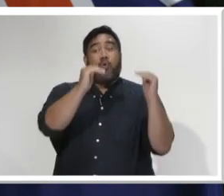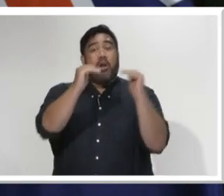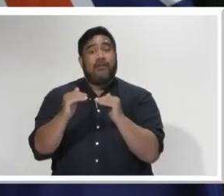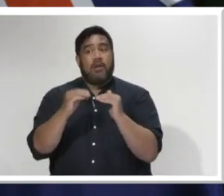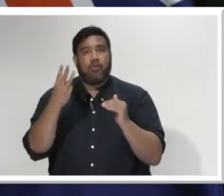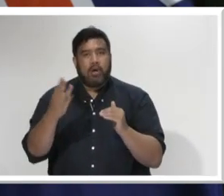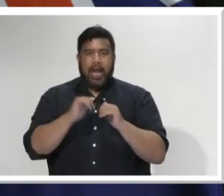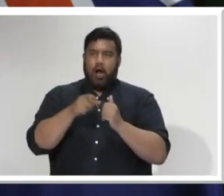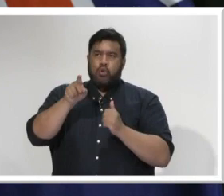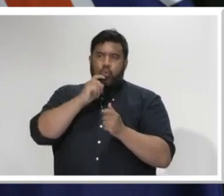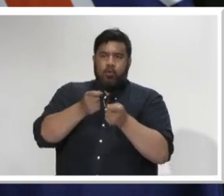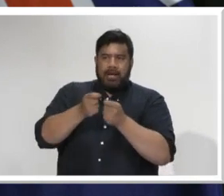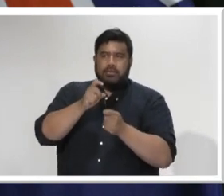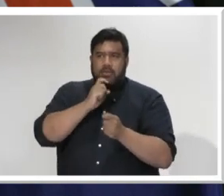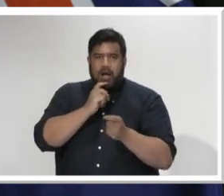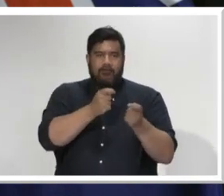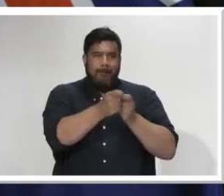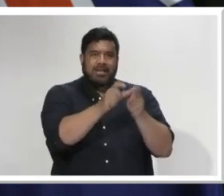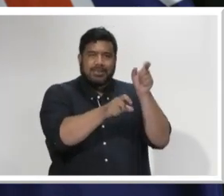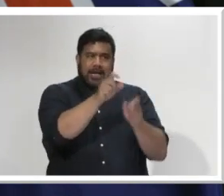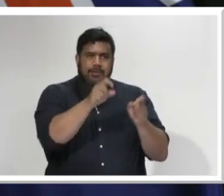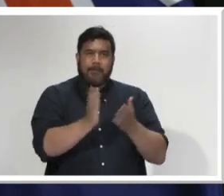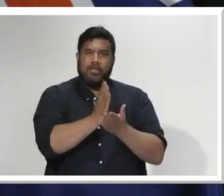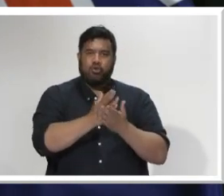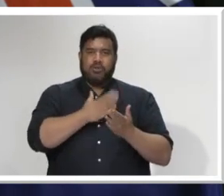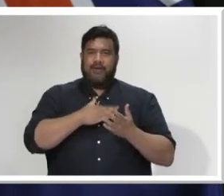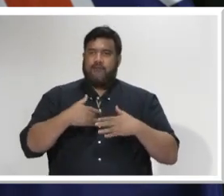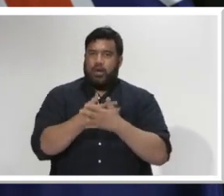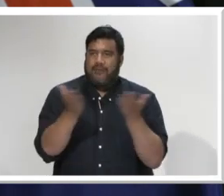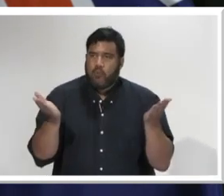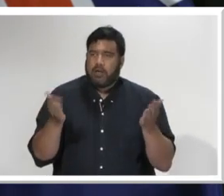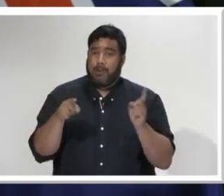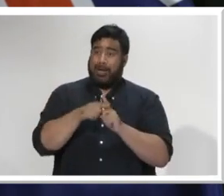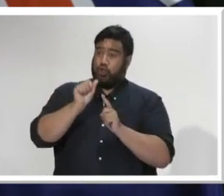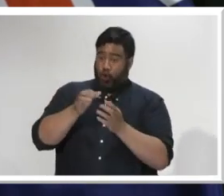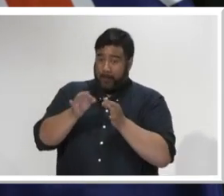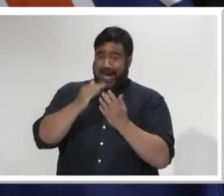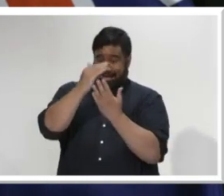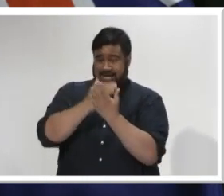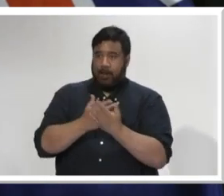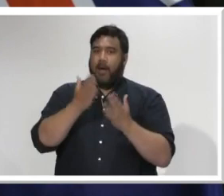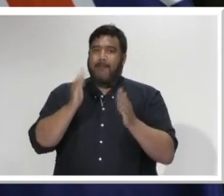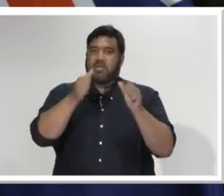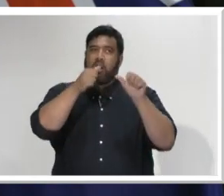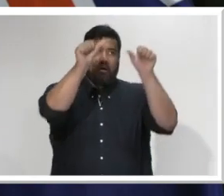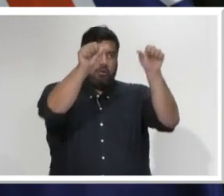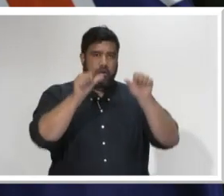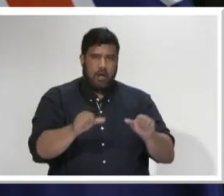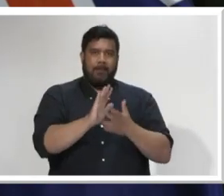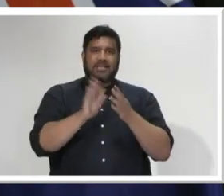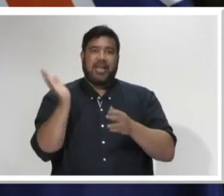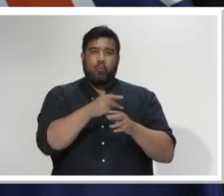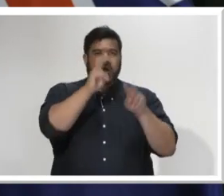COVID Alert Level 3. And these need to be made available at a work site so staff can see what steps you as an employer are